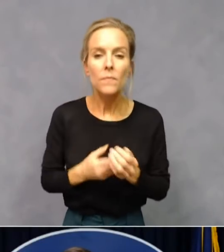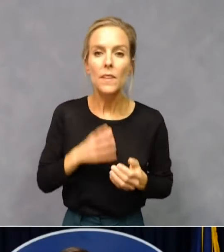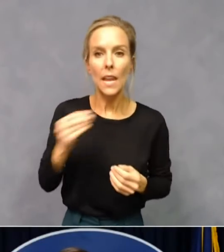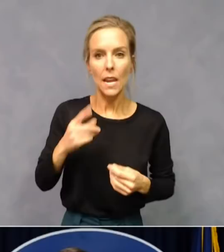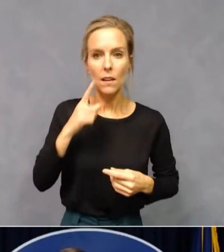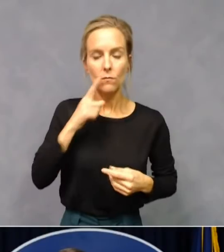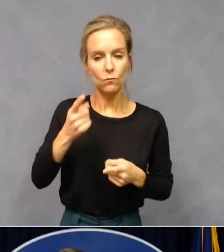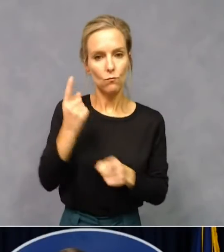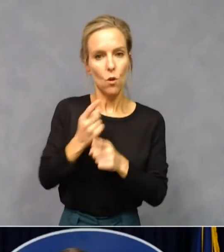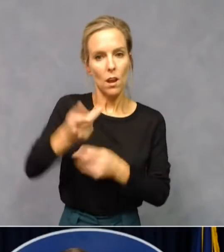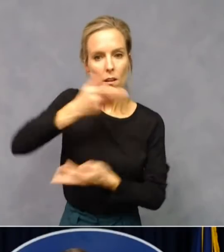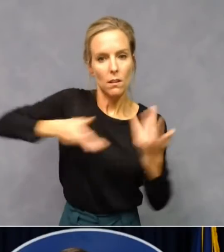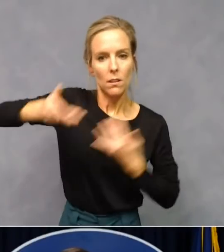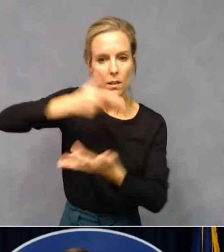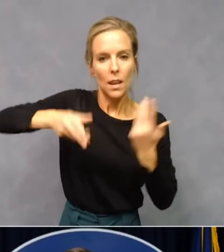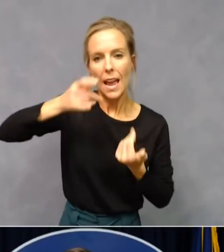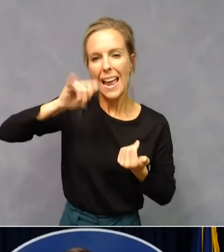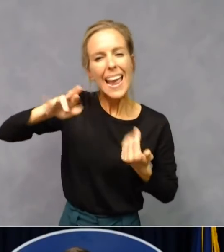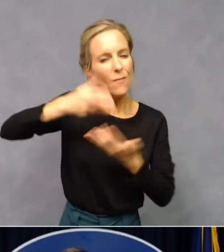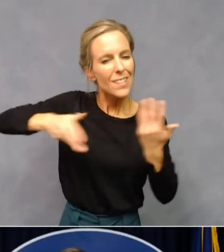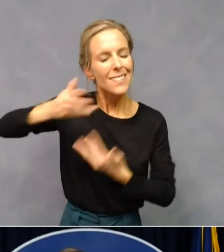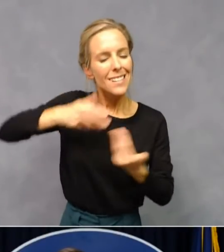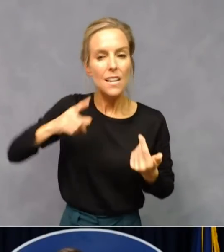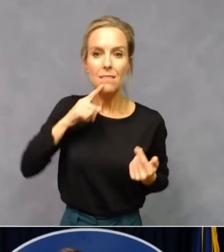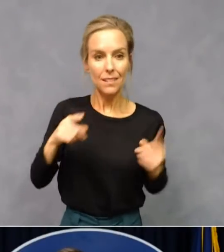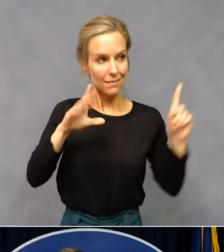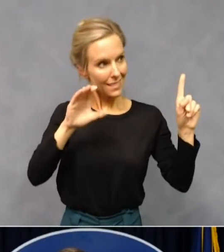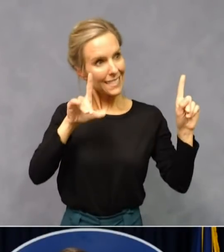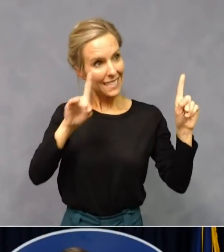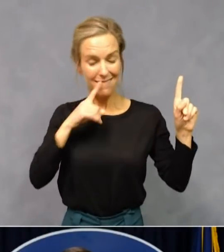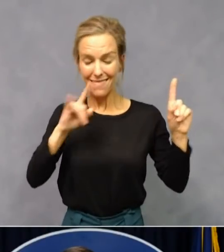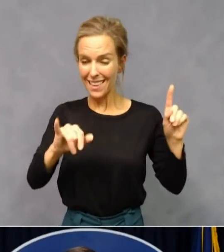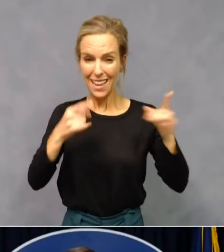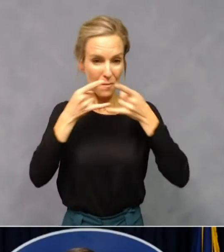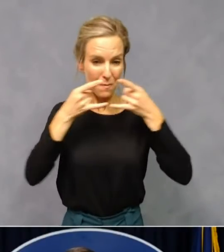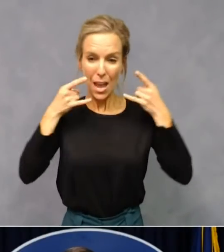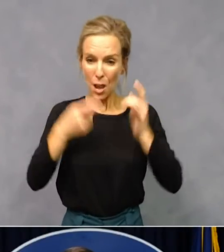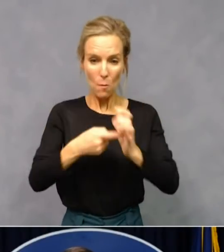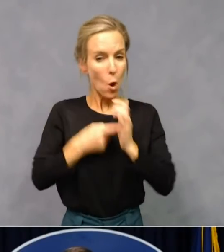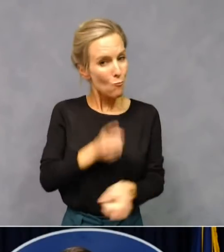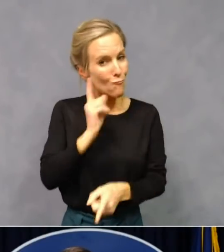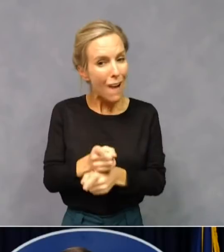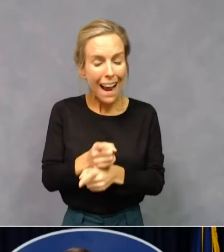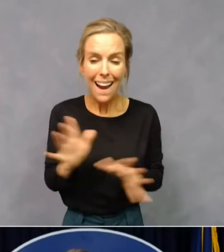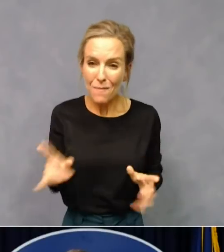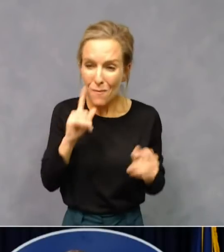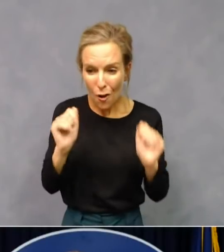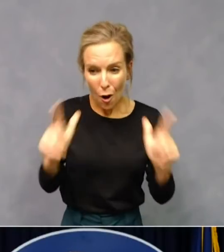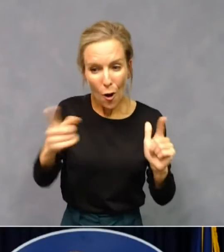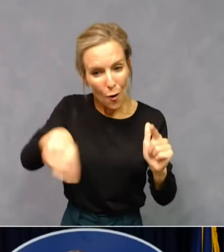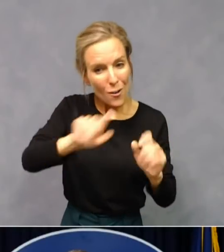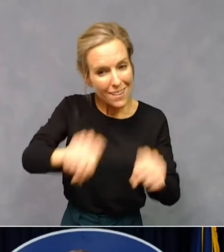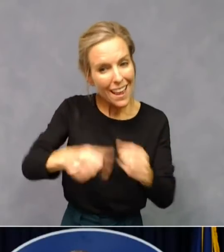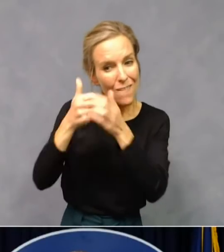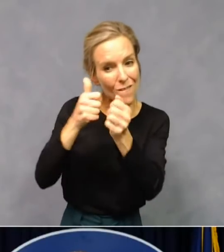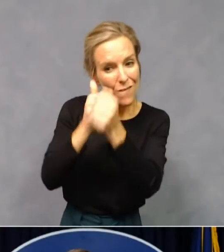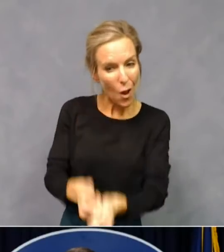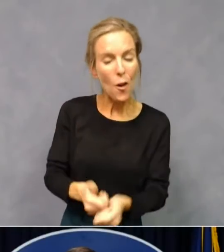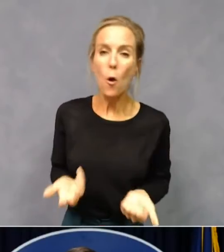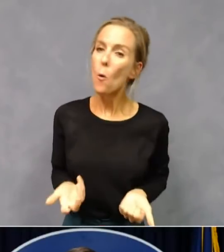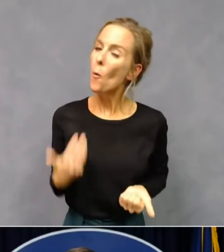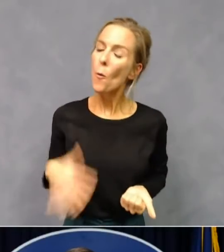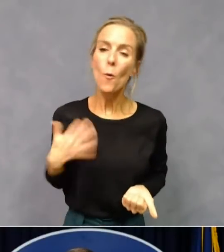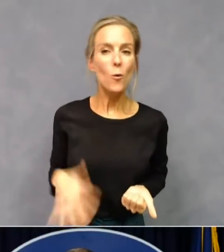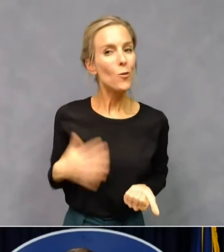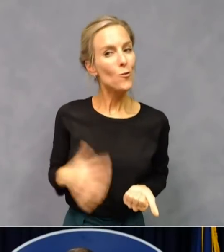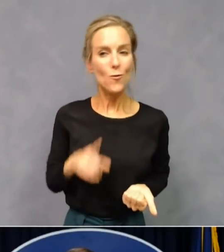the CDC saying the mask mandate is the right thing to do, but if everybody follow it, we could have a real